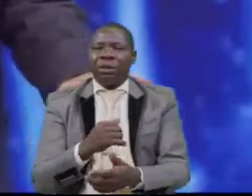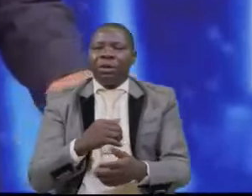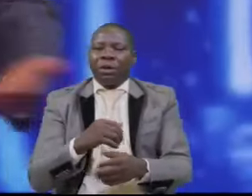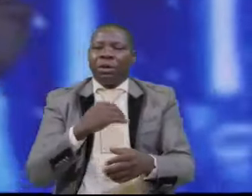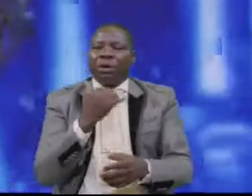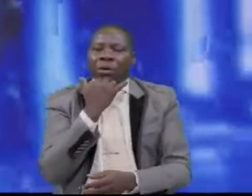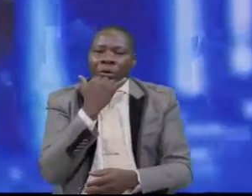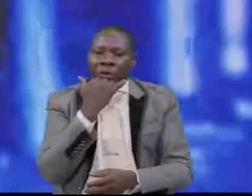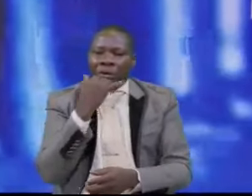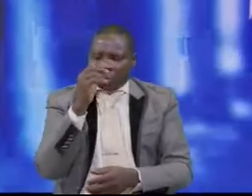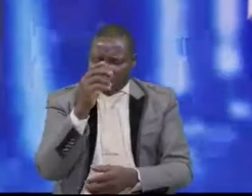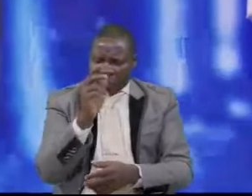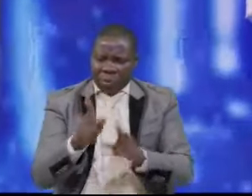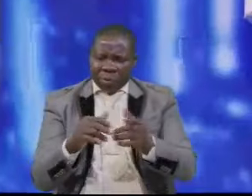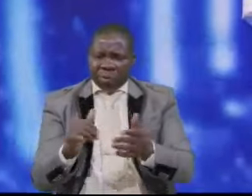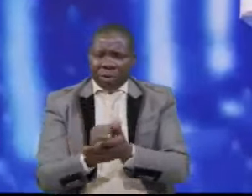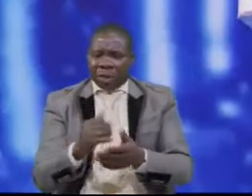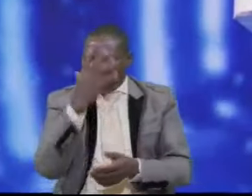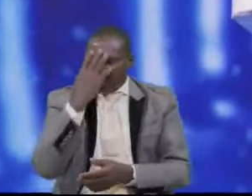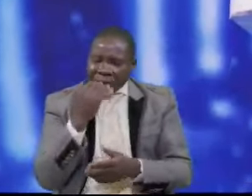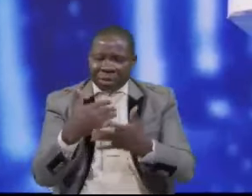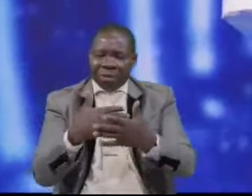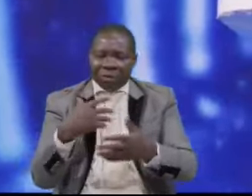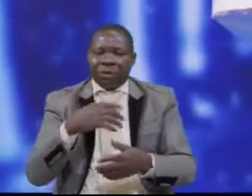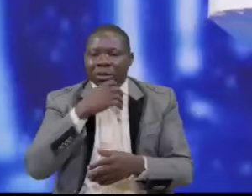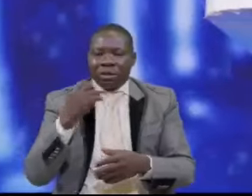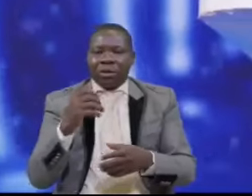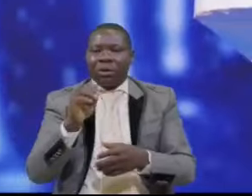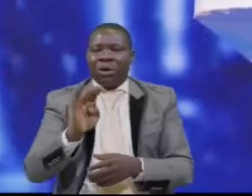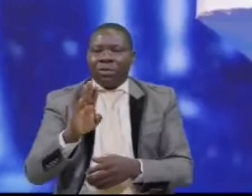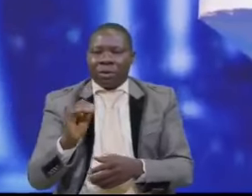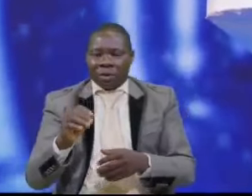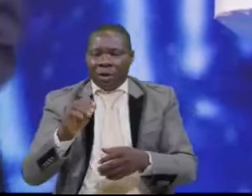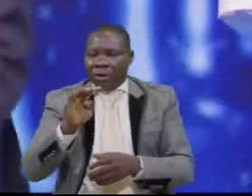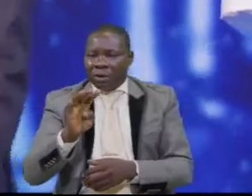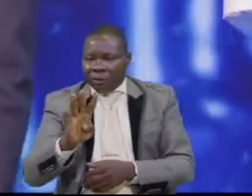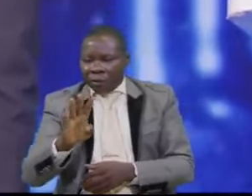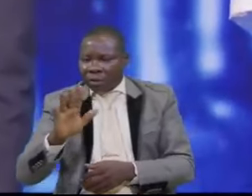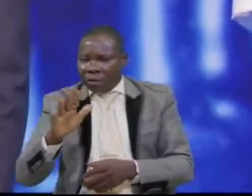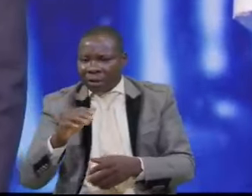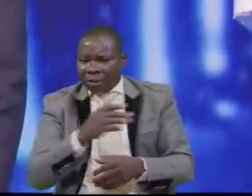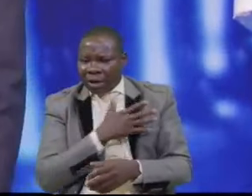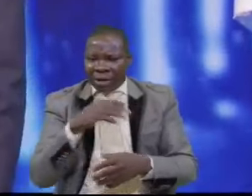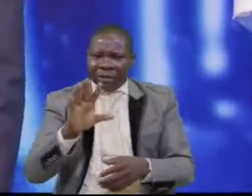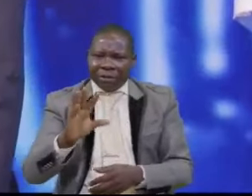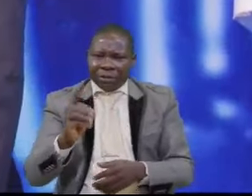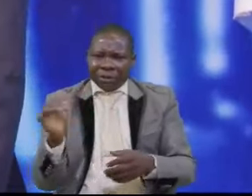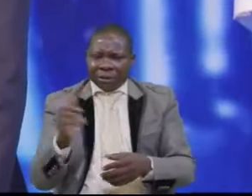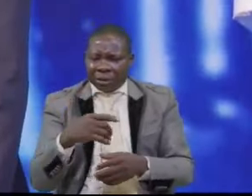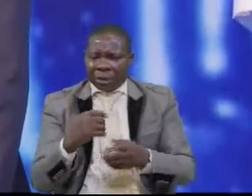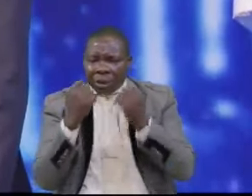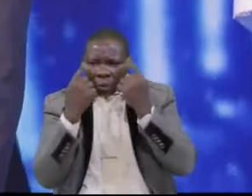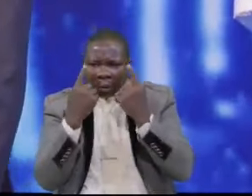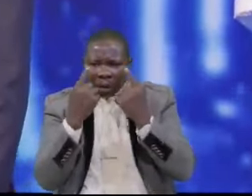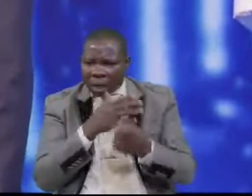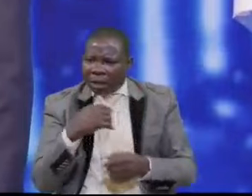of 40 45, at the age of 50, they wake up and they say, what does that person have that I don't